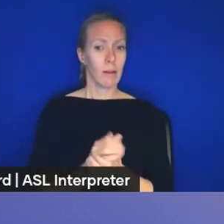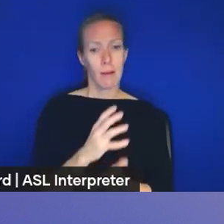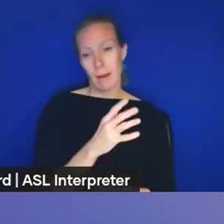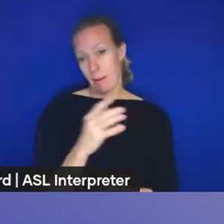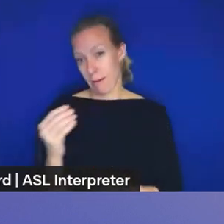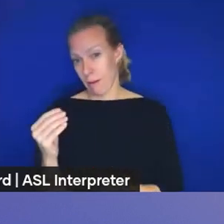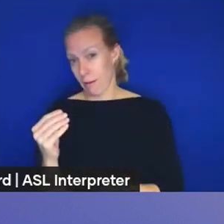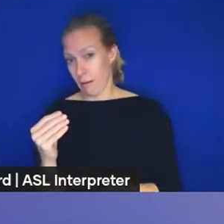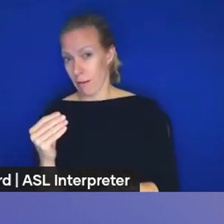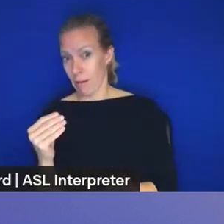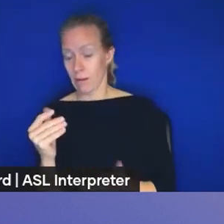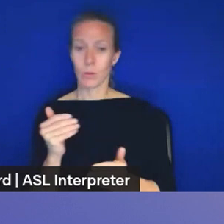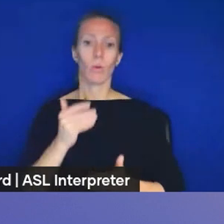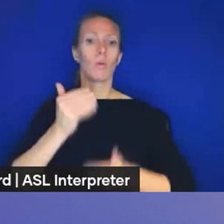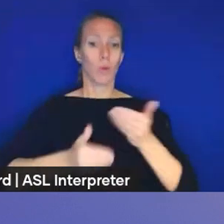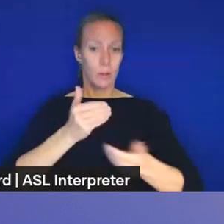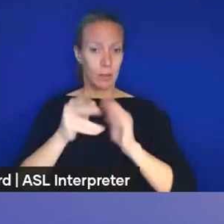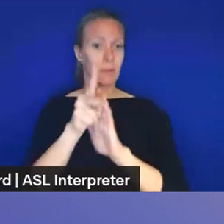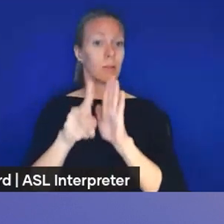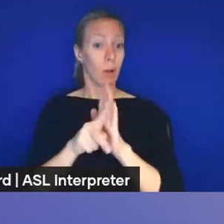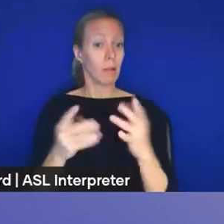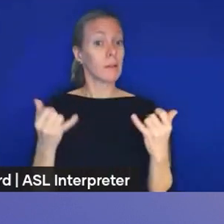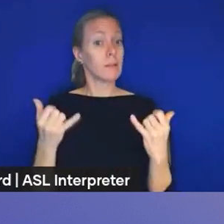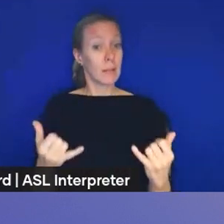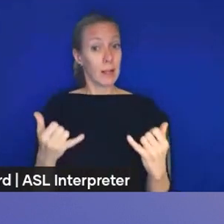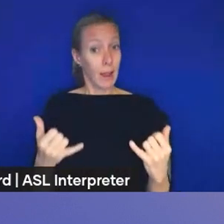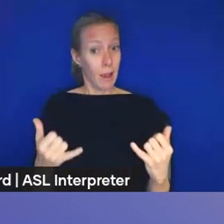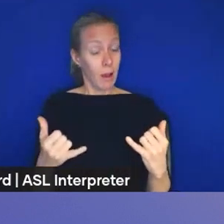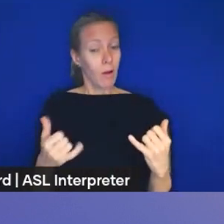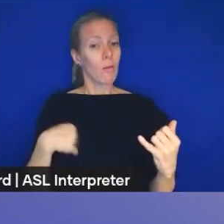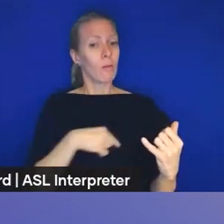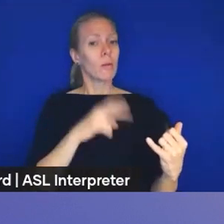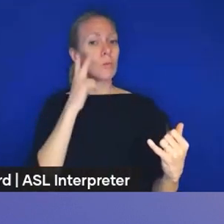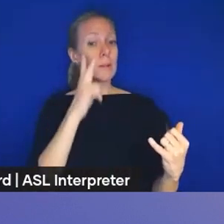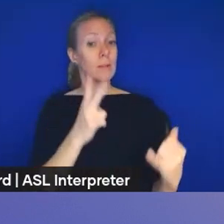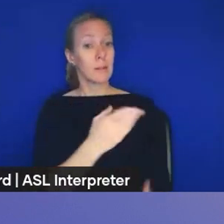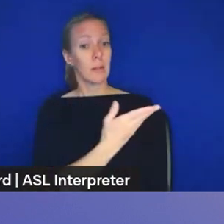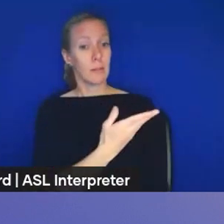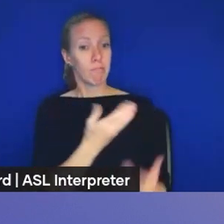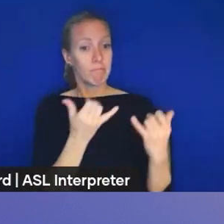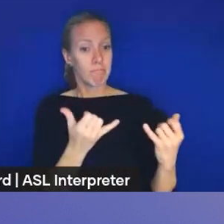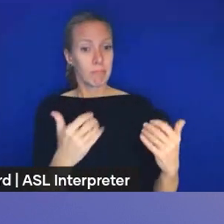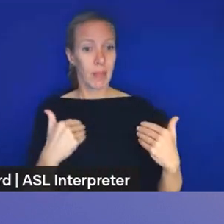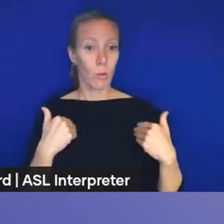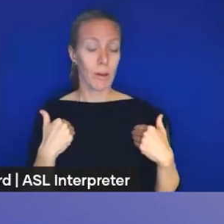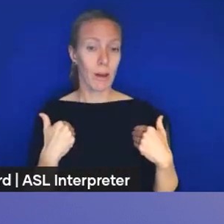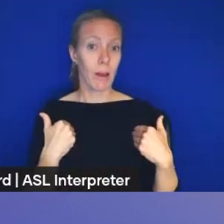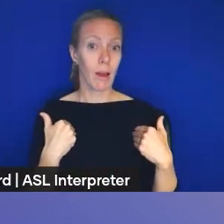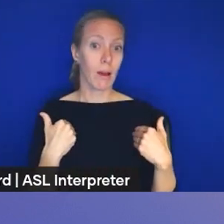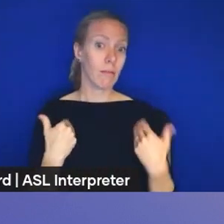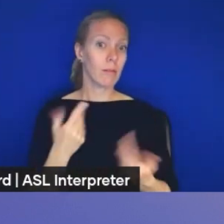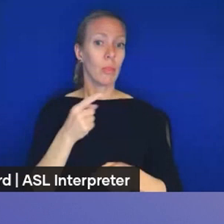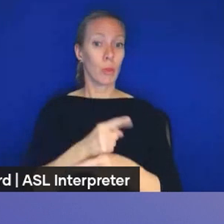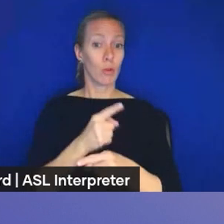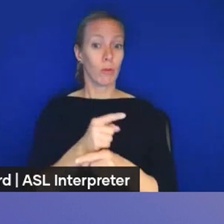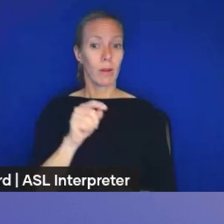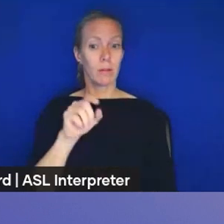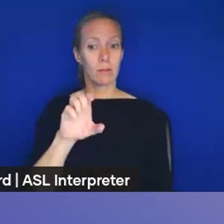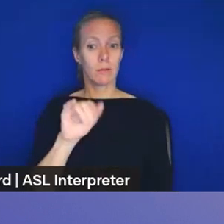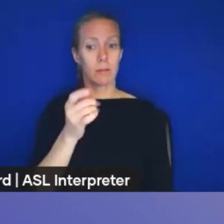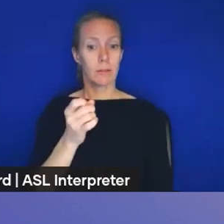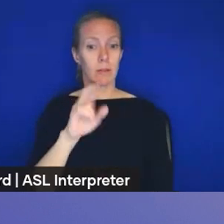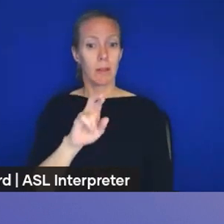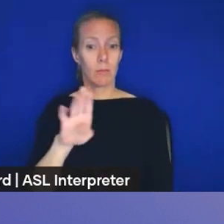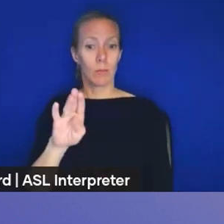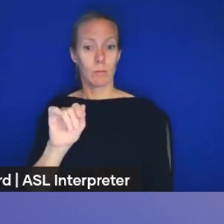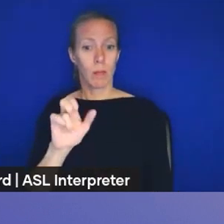processing the policies now. And we see that now that we have this, now that we have the correct CIDR block,